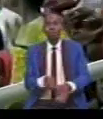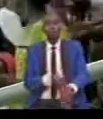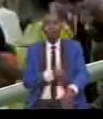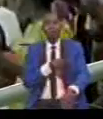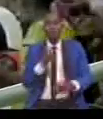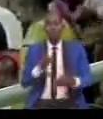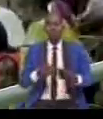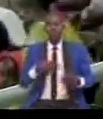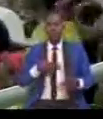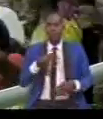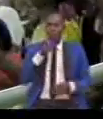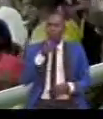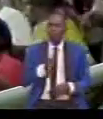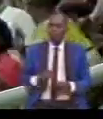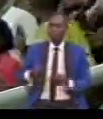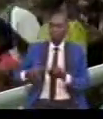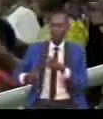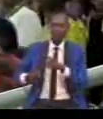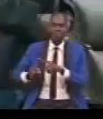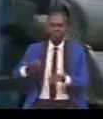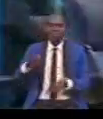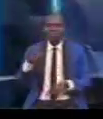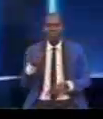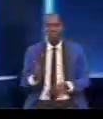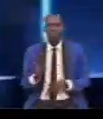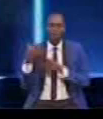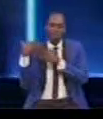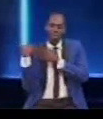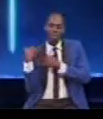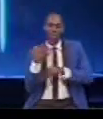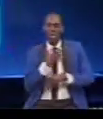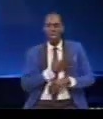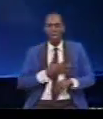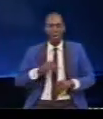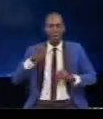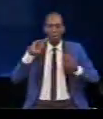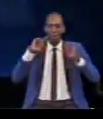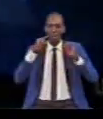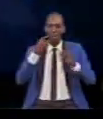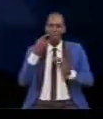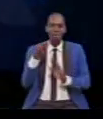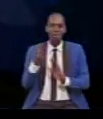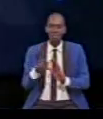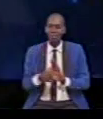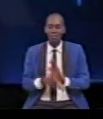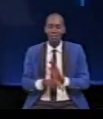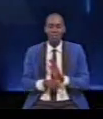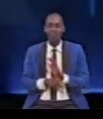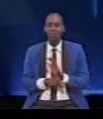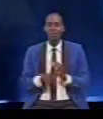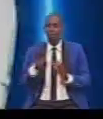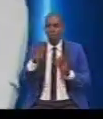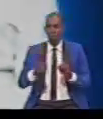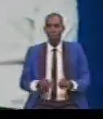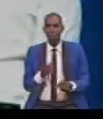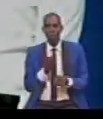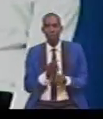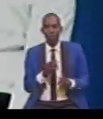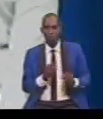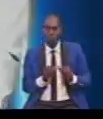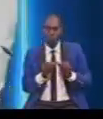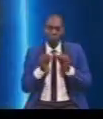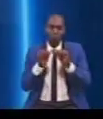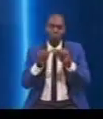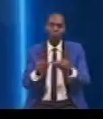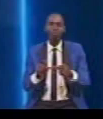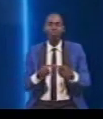So long to my old friends, a burden and bitterness. Oh, you can just keep on